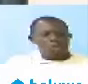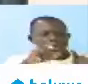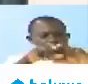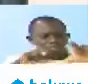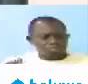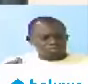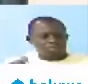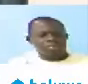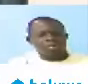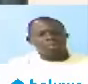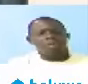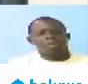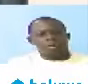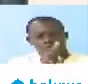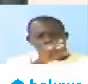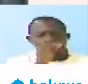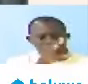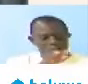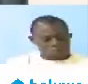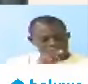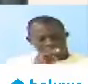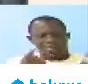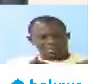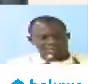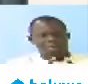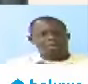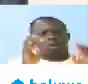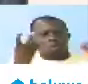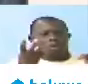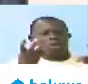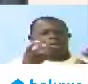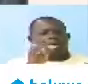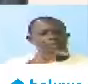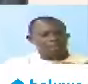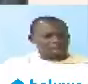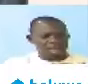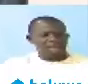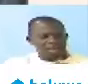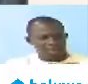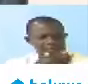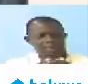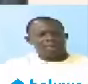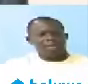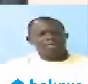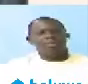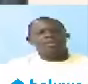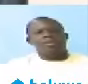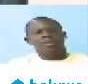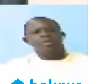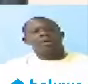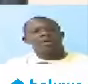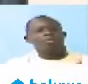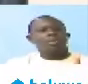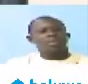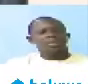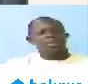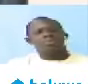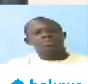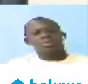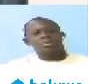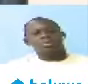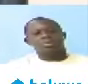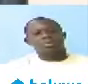If you step on the stick, you said that one. And then a stick in the sea